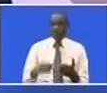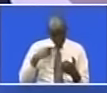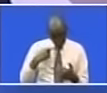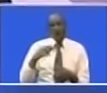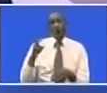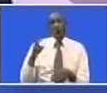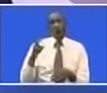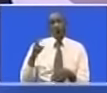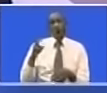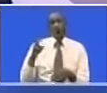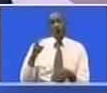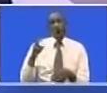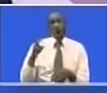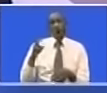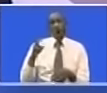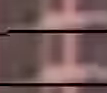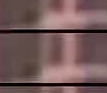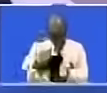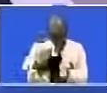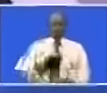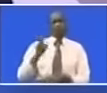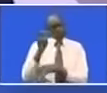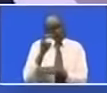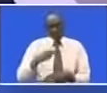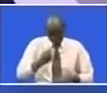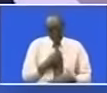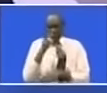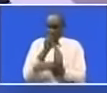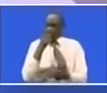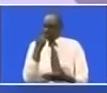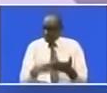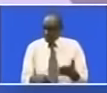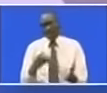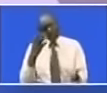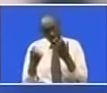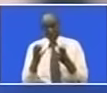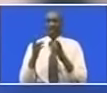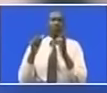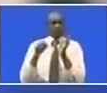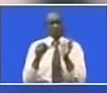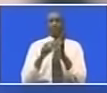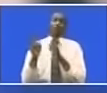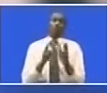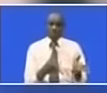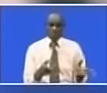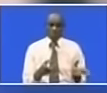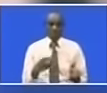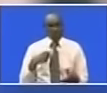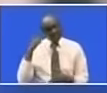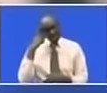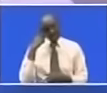observe that one, the observation is simply that it is logistic. My observation is